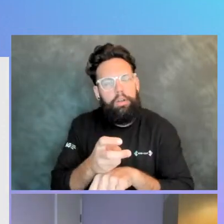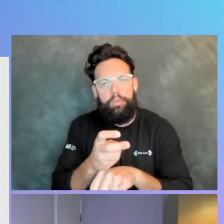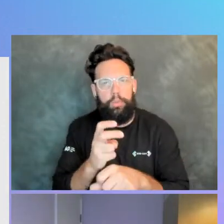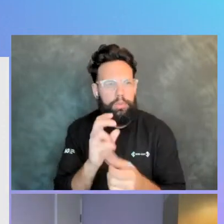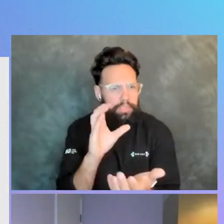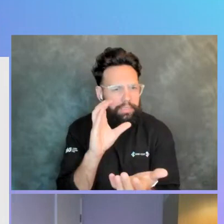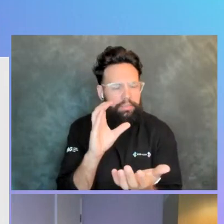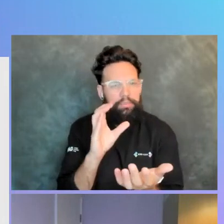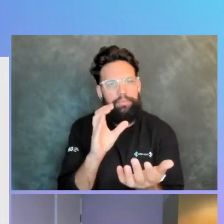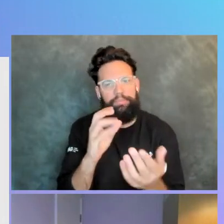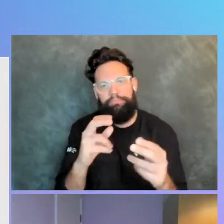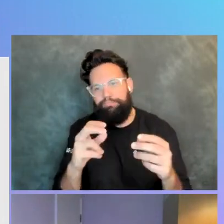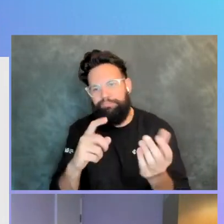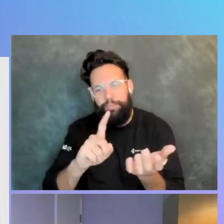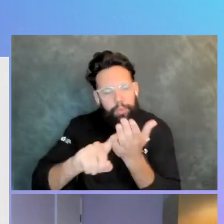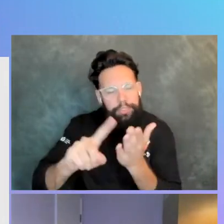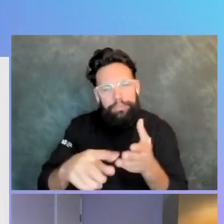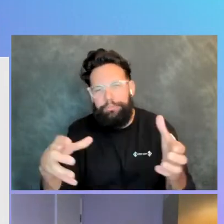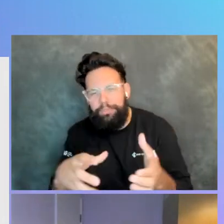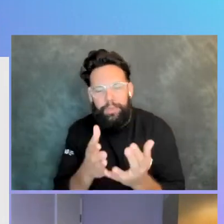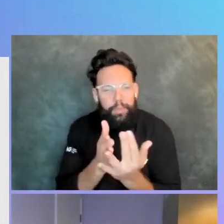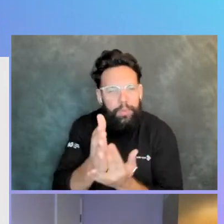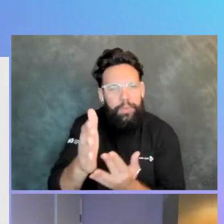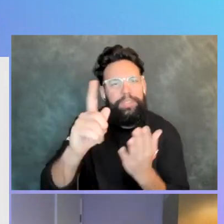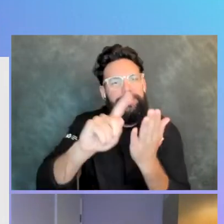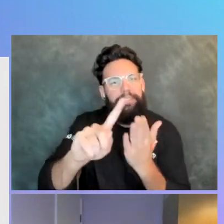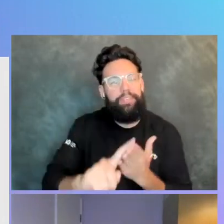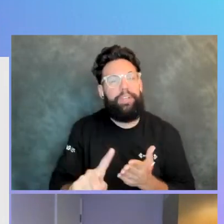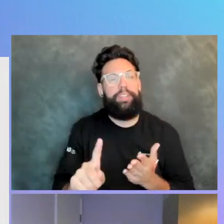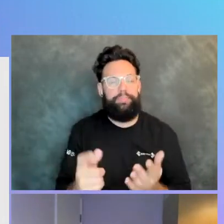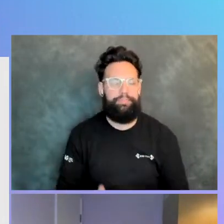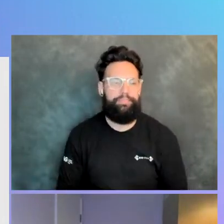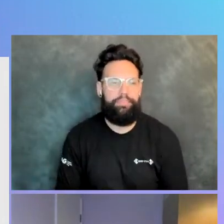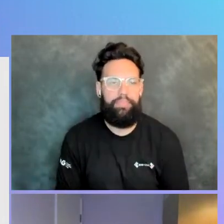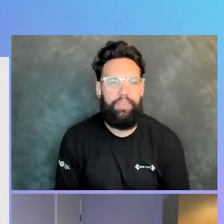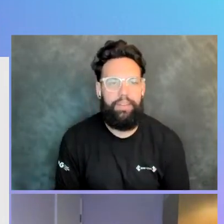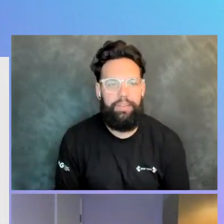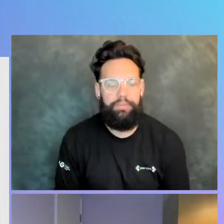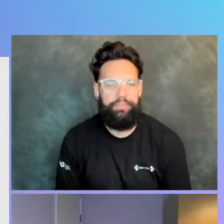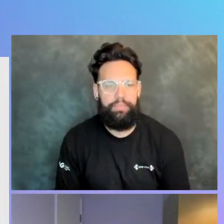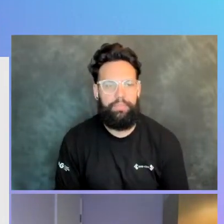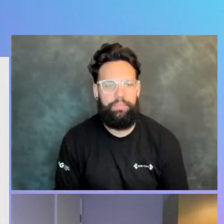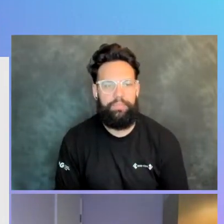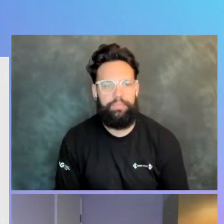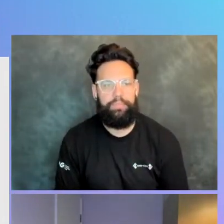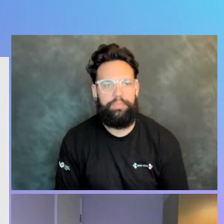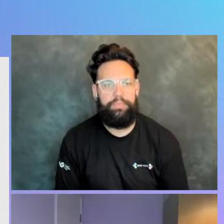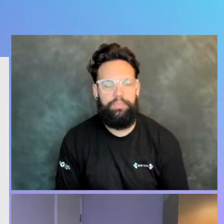instead researching on pieces of work that are already live with this group.